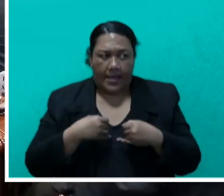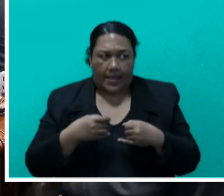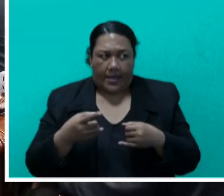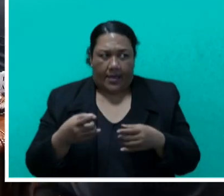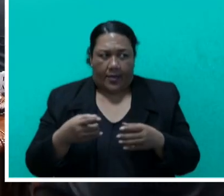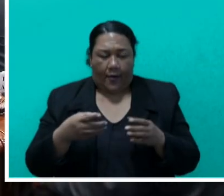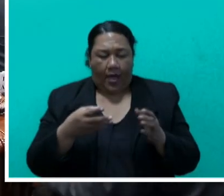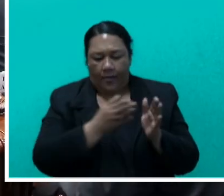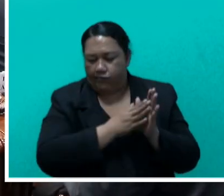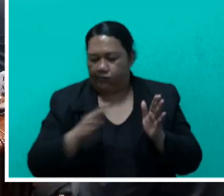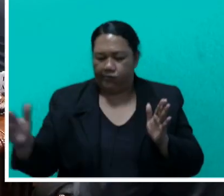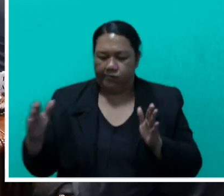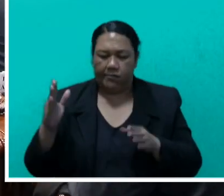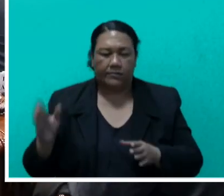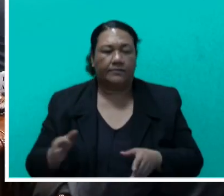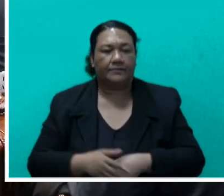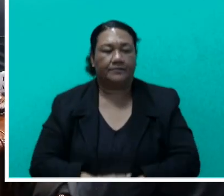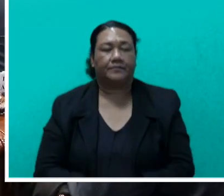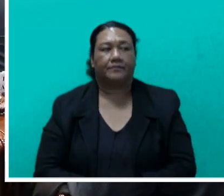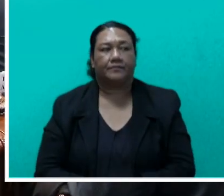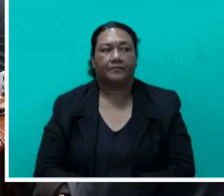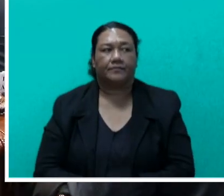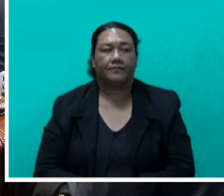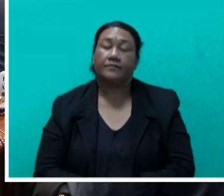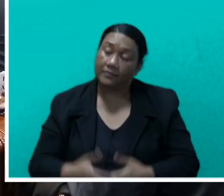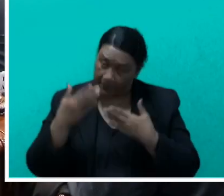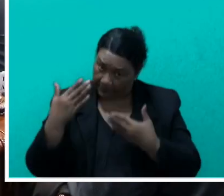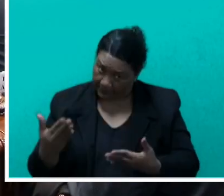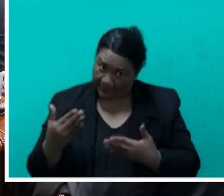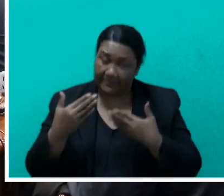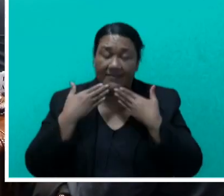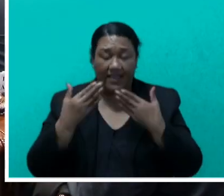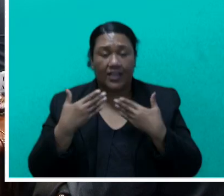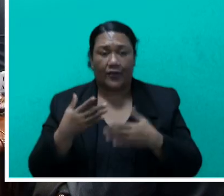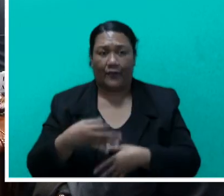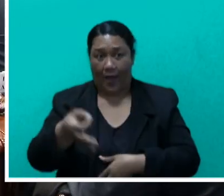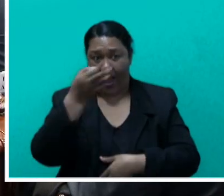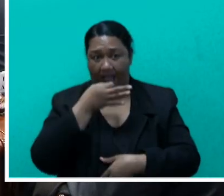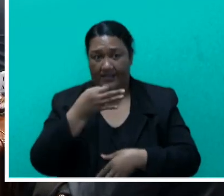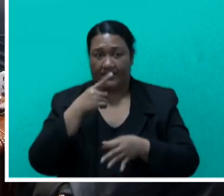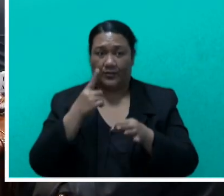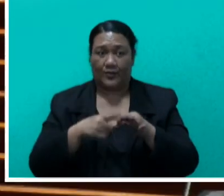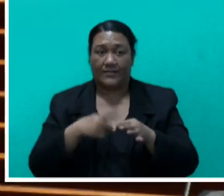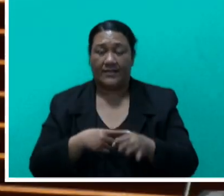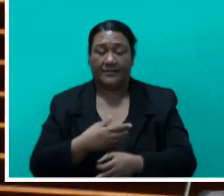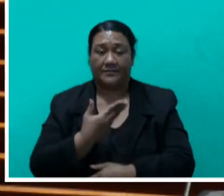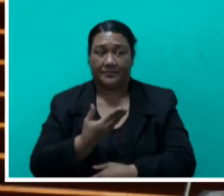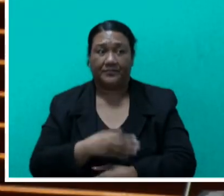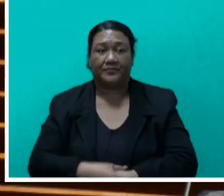Honorable Speaker, sir, I thank the Honorable Tinabuna for his question.